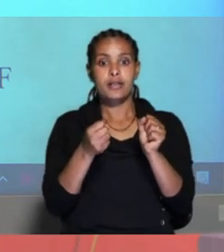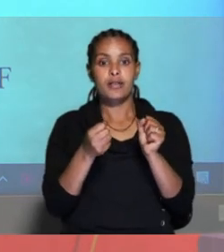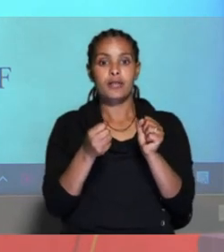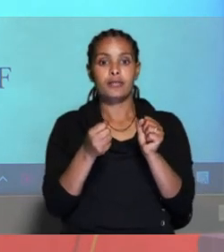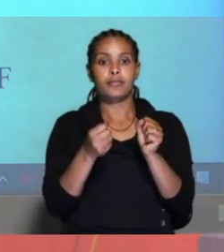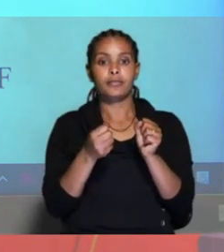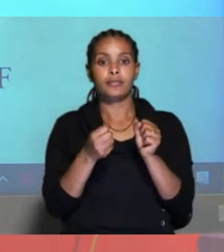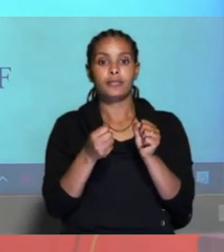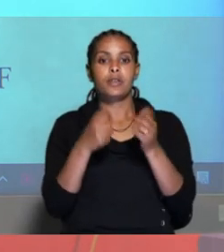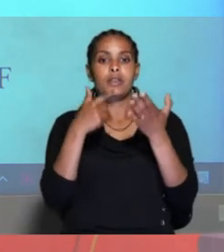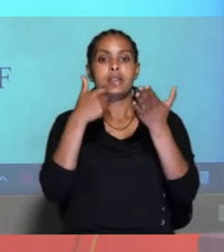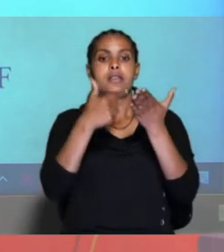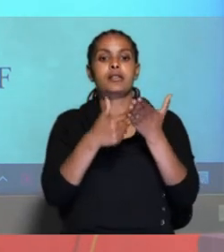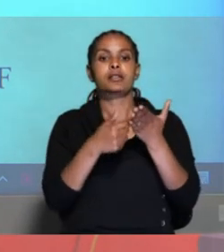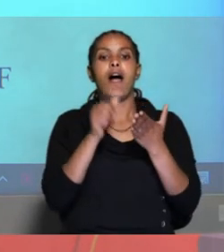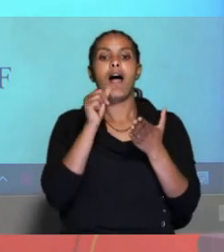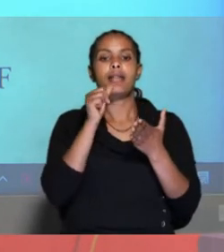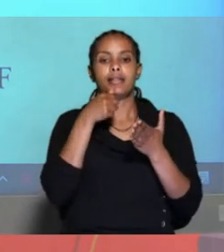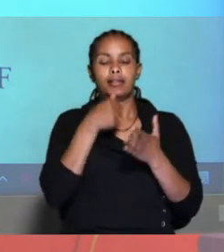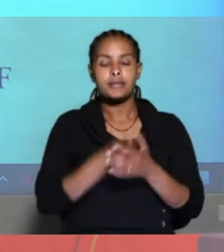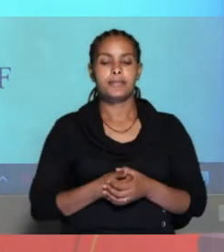of these acids.